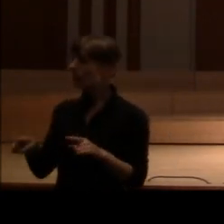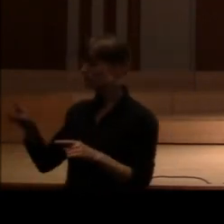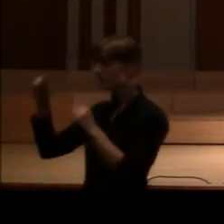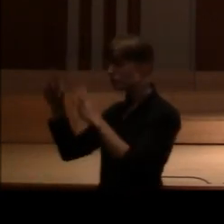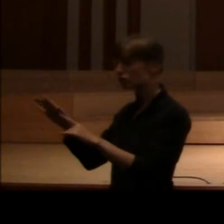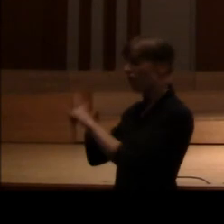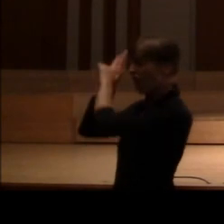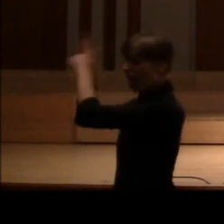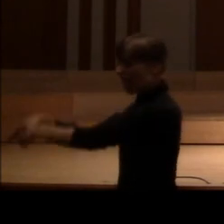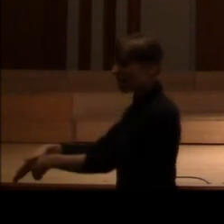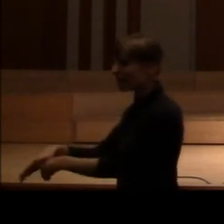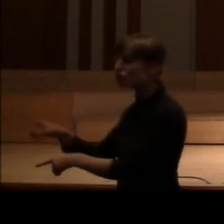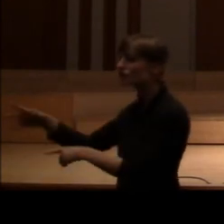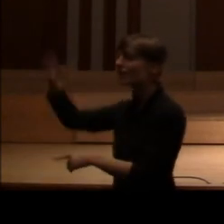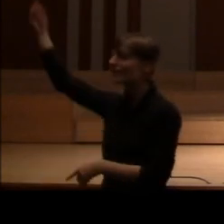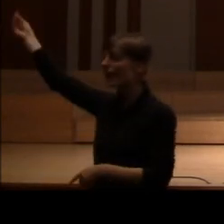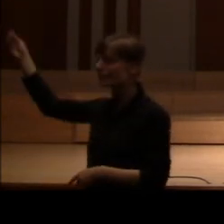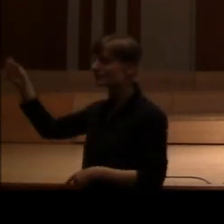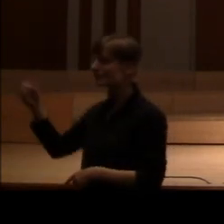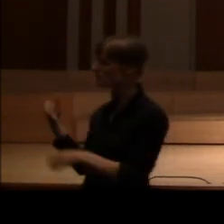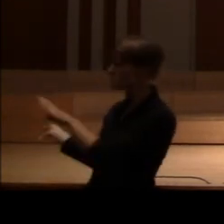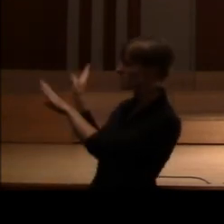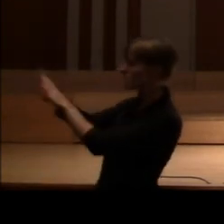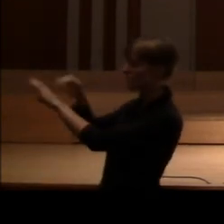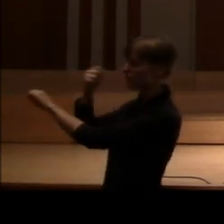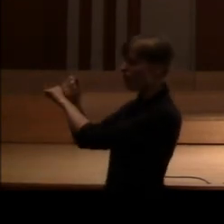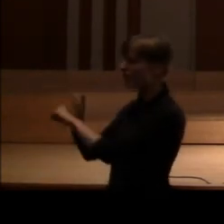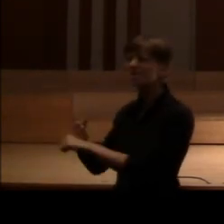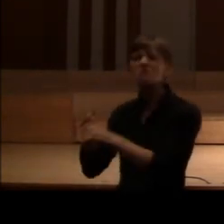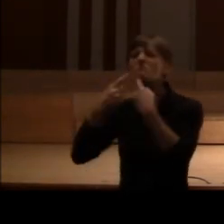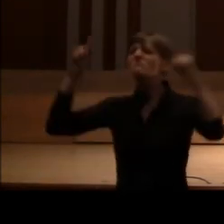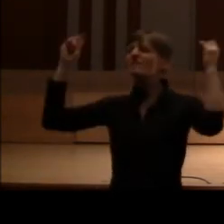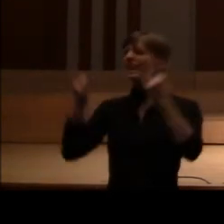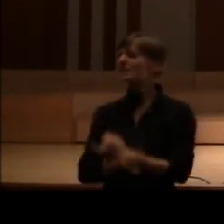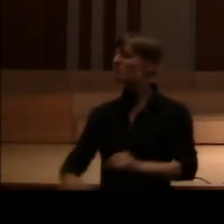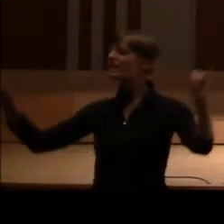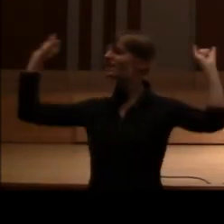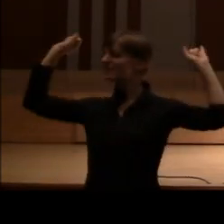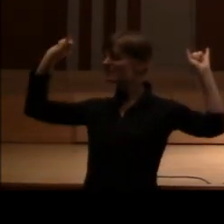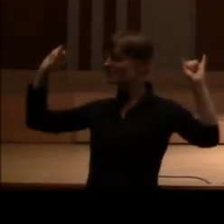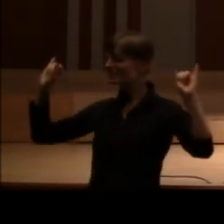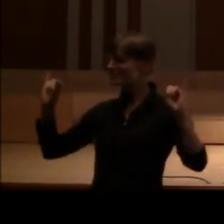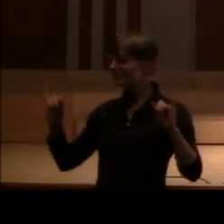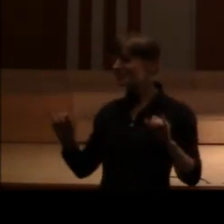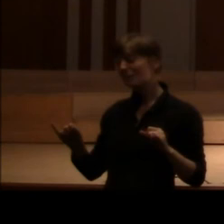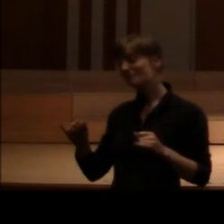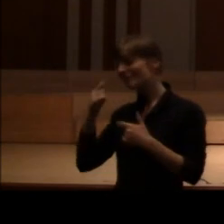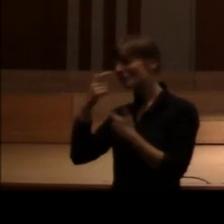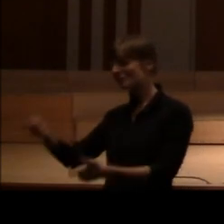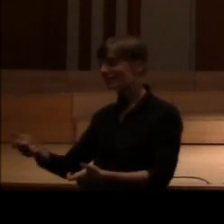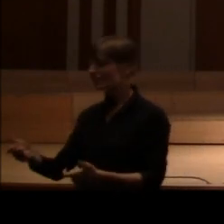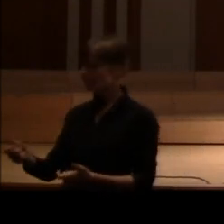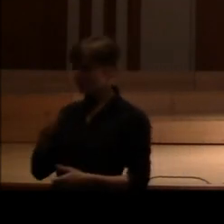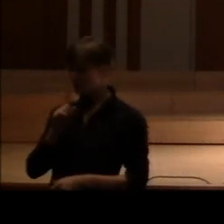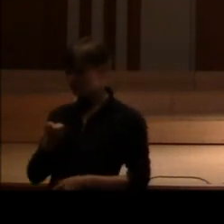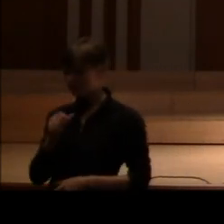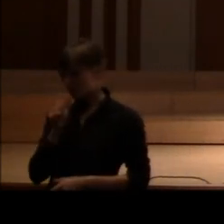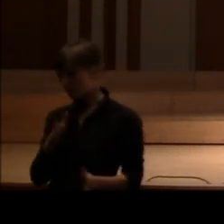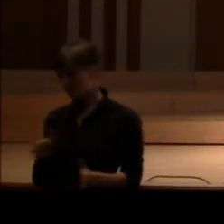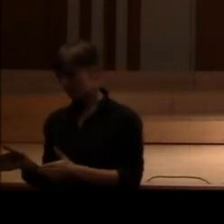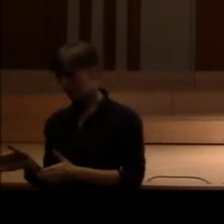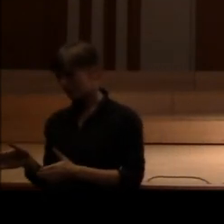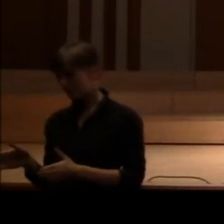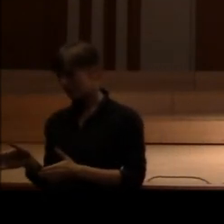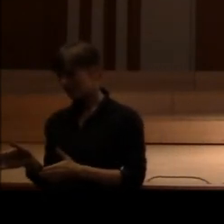when she left the room. We walked her out and then declared our independence by writing a manifesto. Now, this was all completely unplanned, and